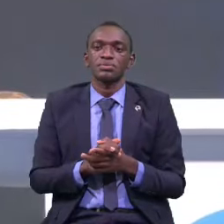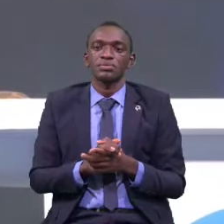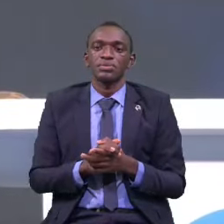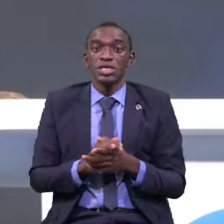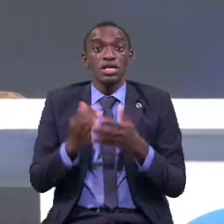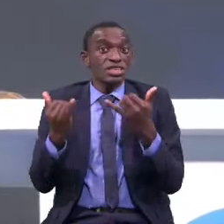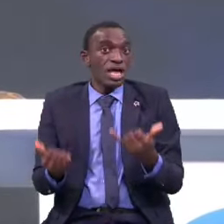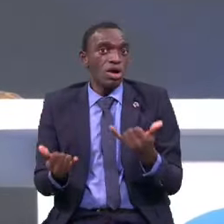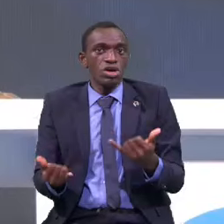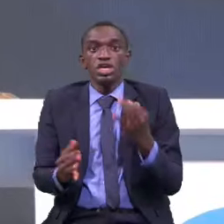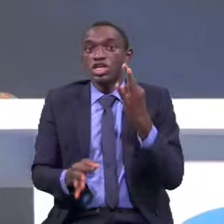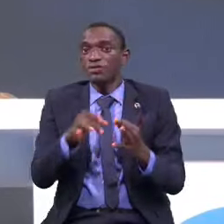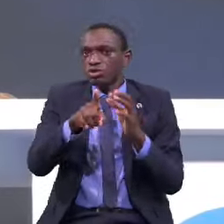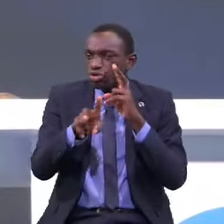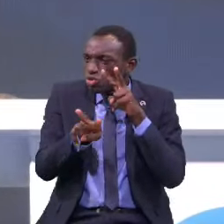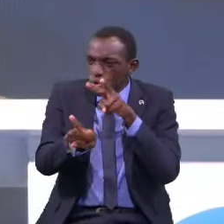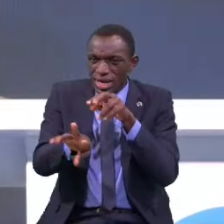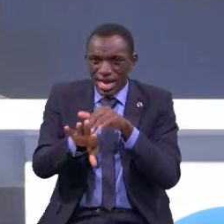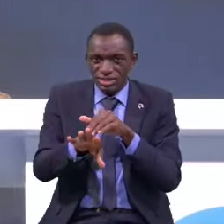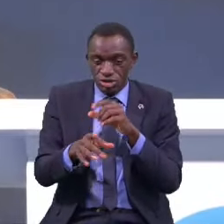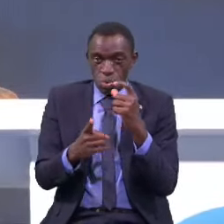Now, if you look at that word ought,